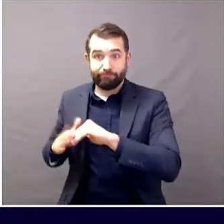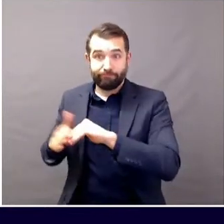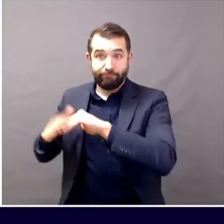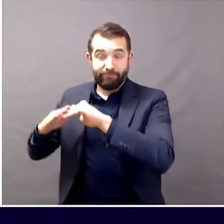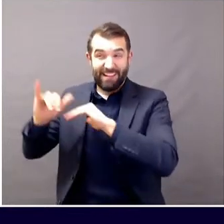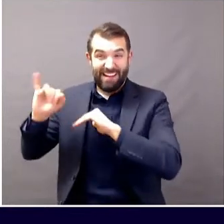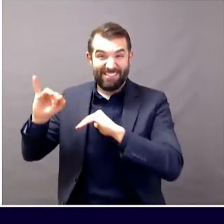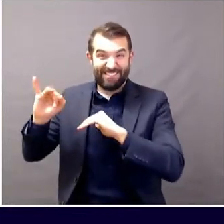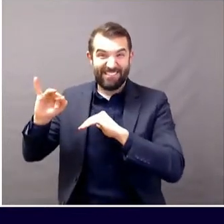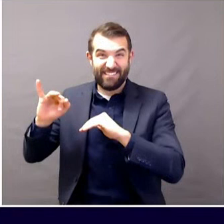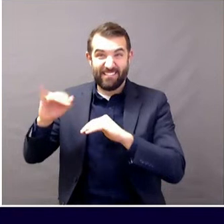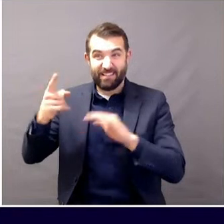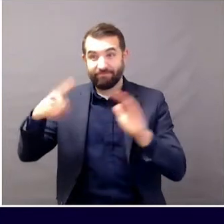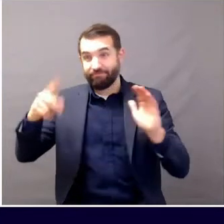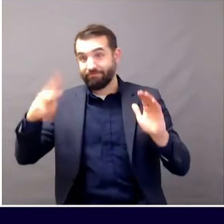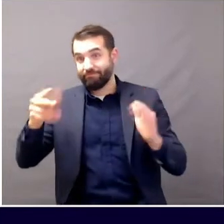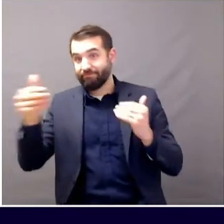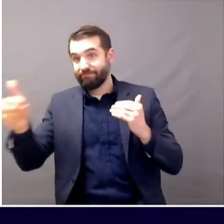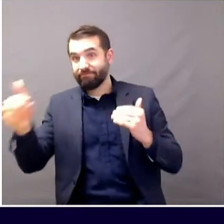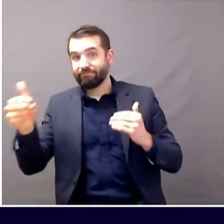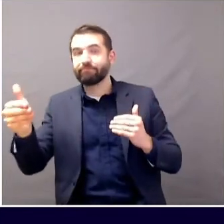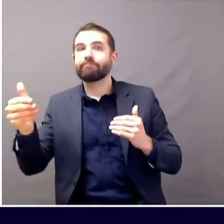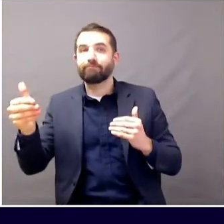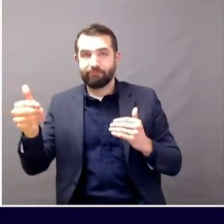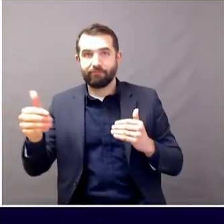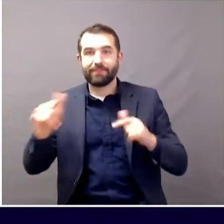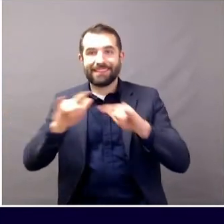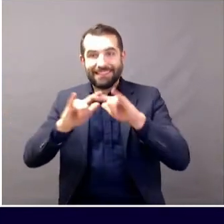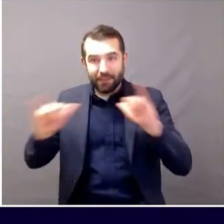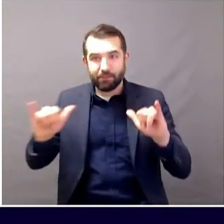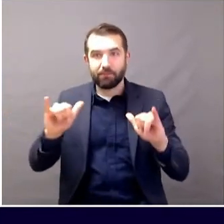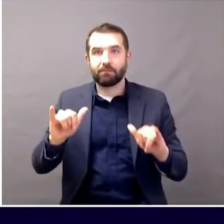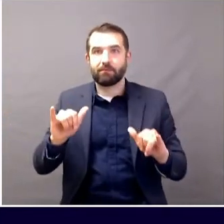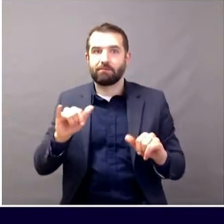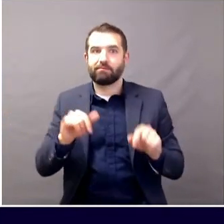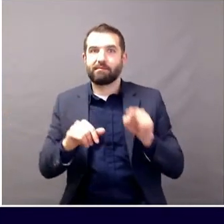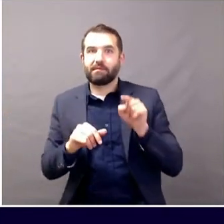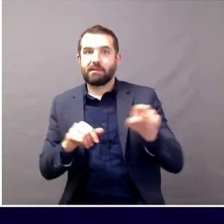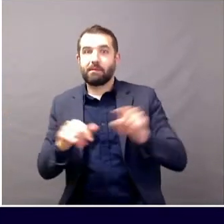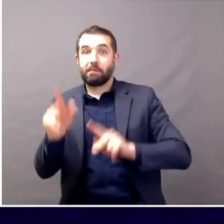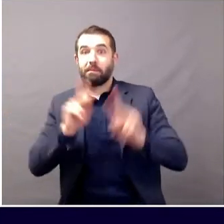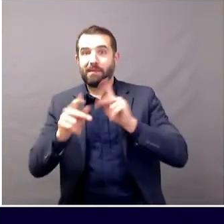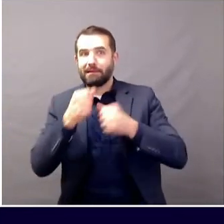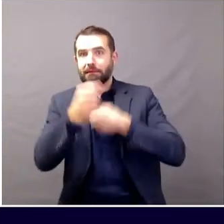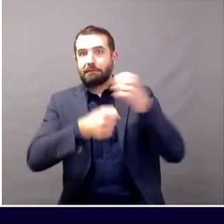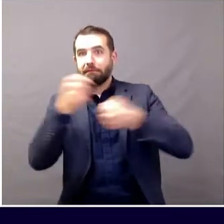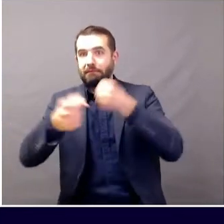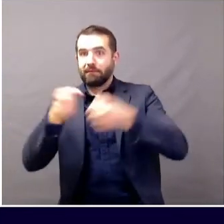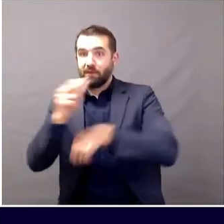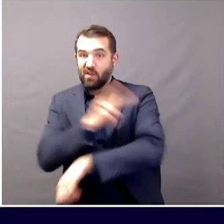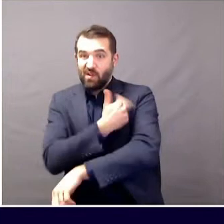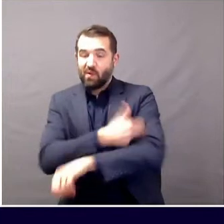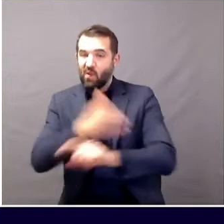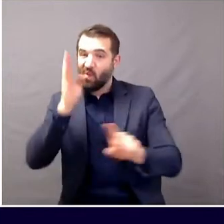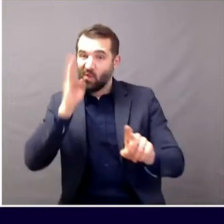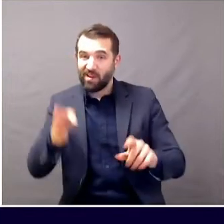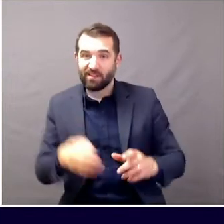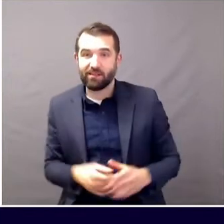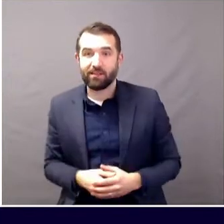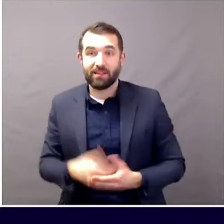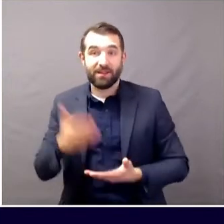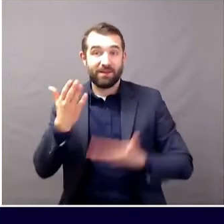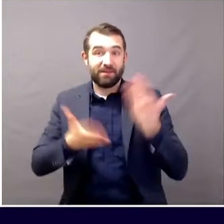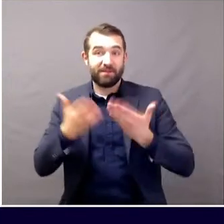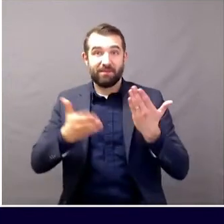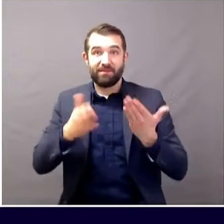expected, there will be a concomitant increase in hospitalizations and sadly the possibility of deaths thereafter. But based on where